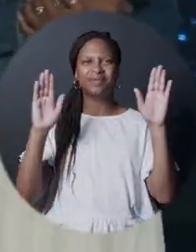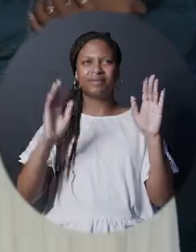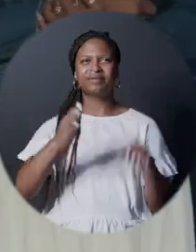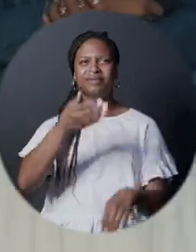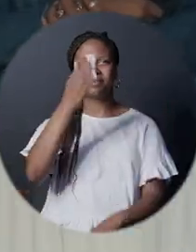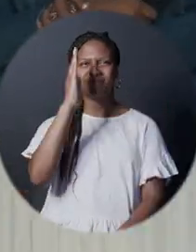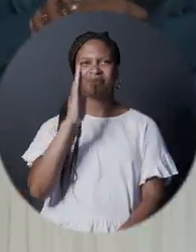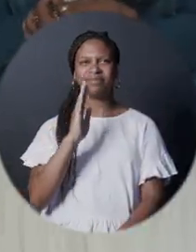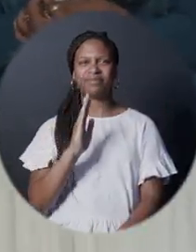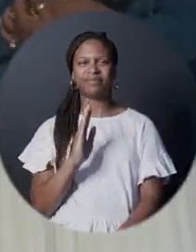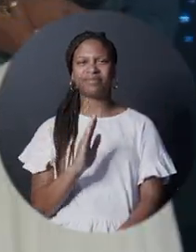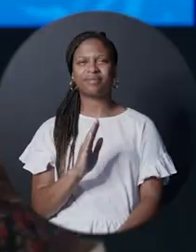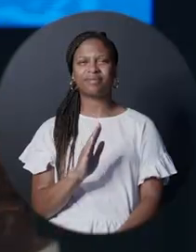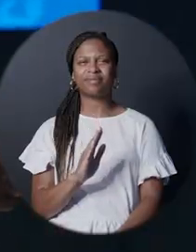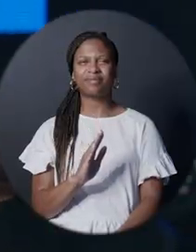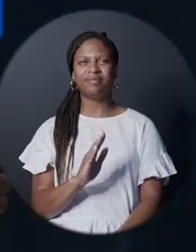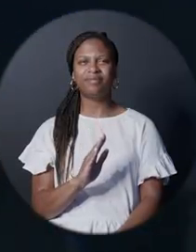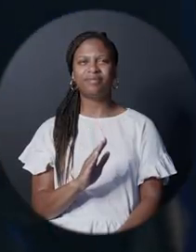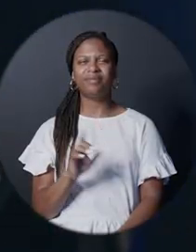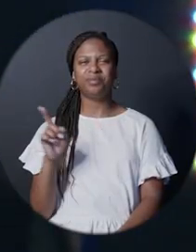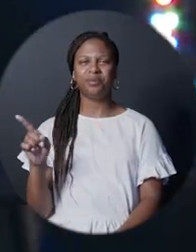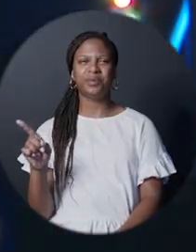Don't give up on God,